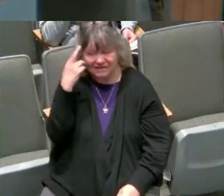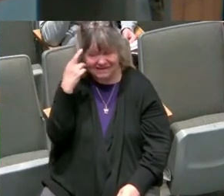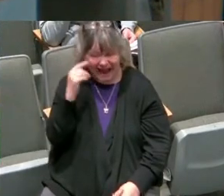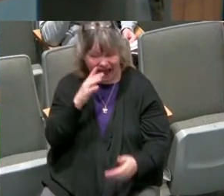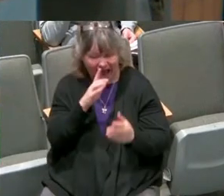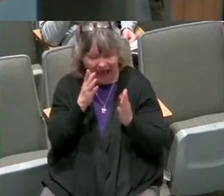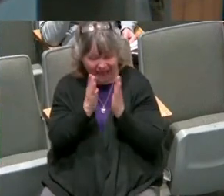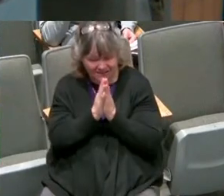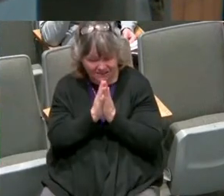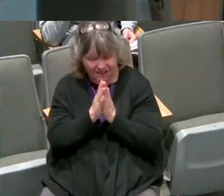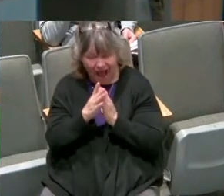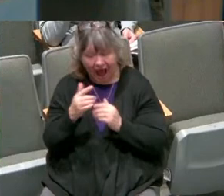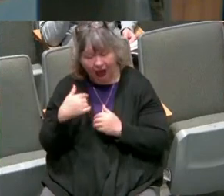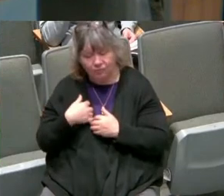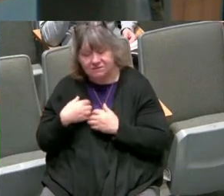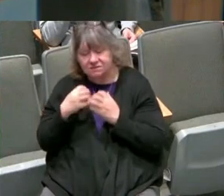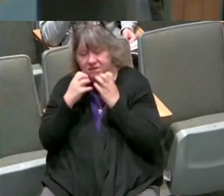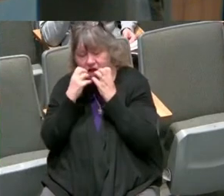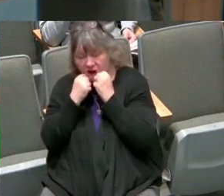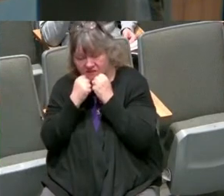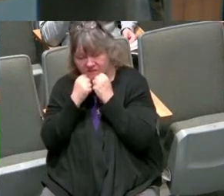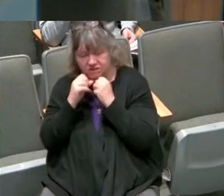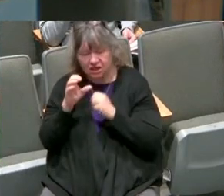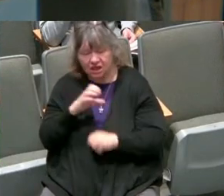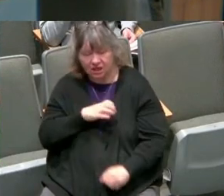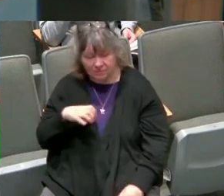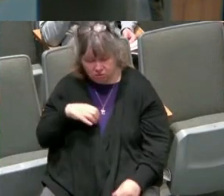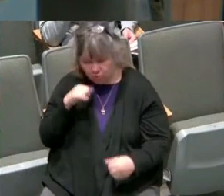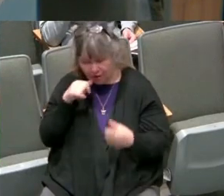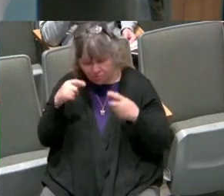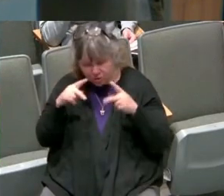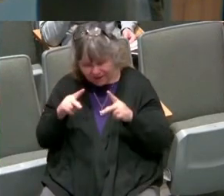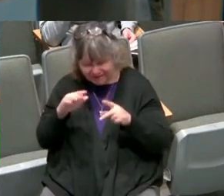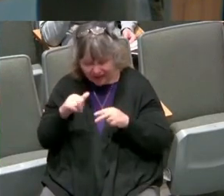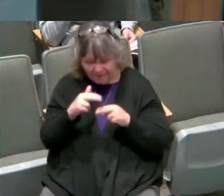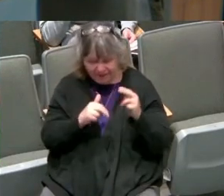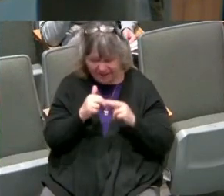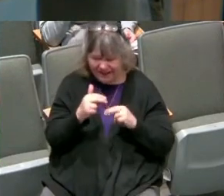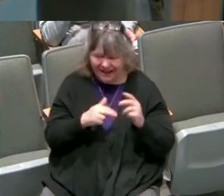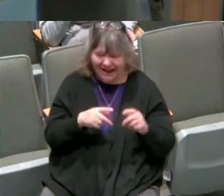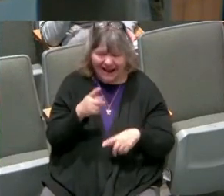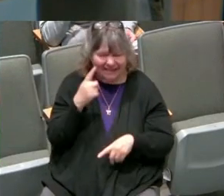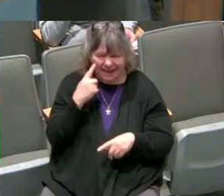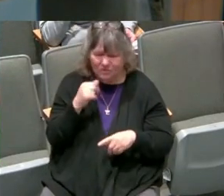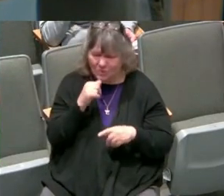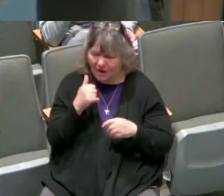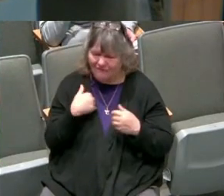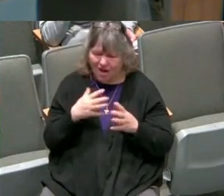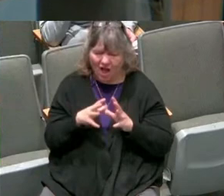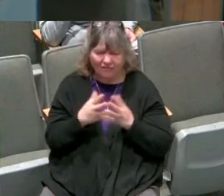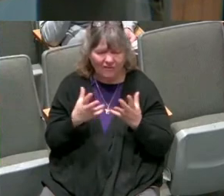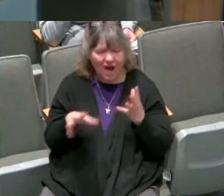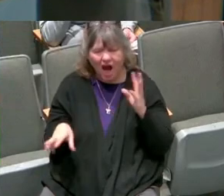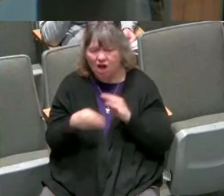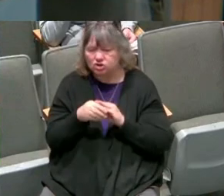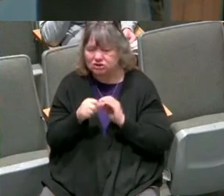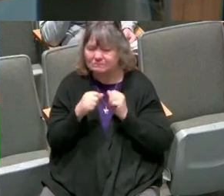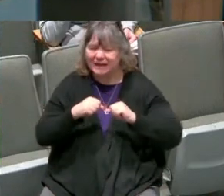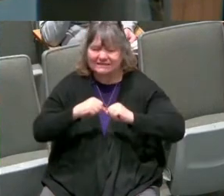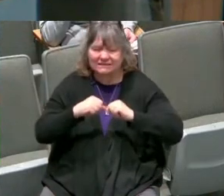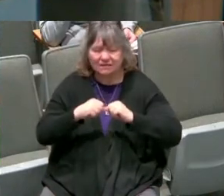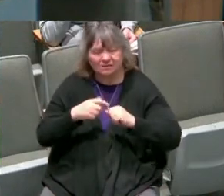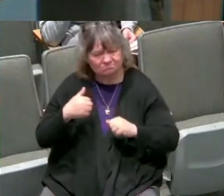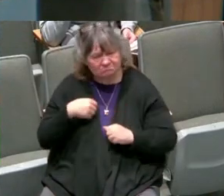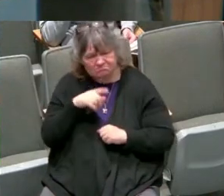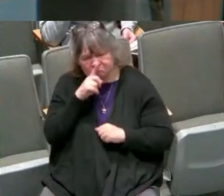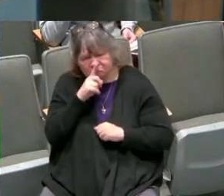asked the question I was on the Conservation Commission when that building was permitted and I thought you have a pretty tight sight I I have no problem